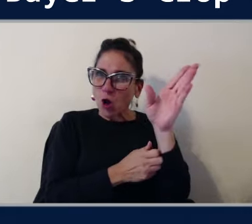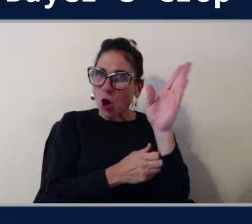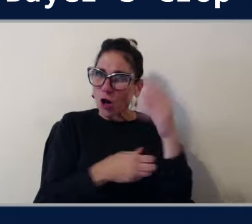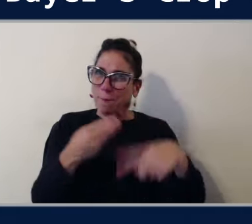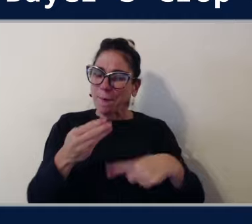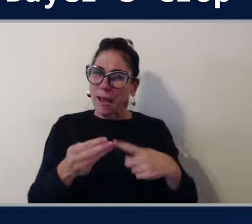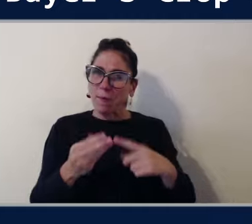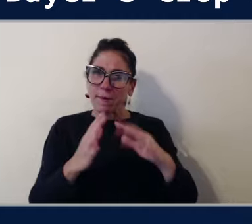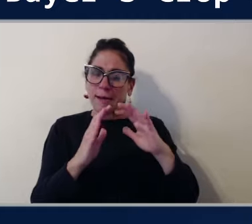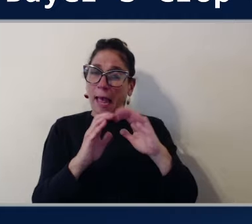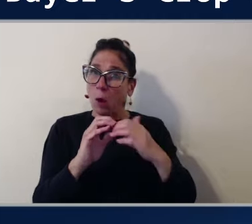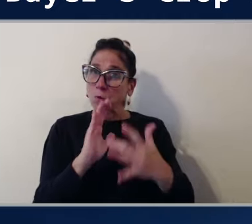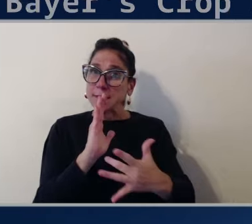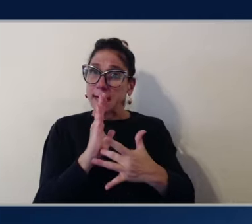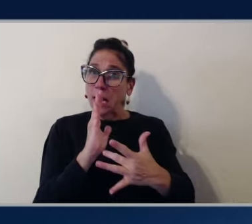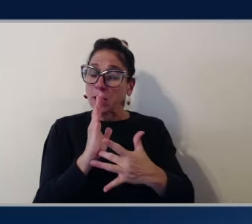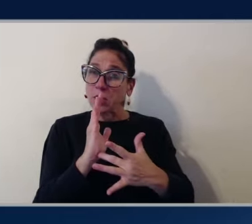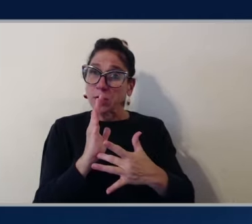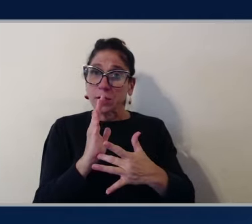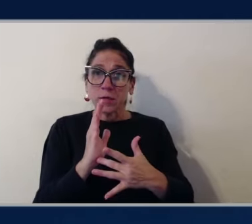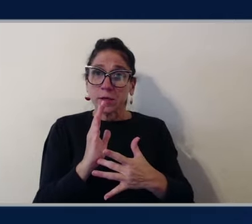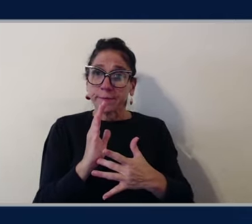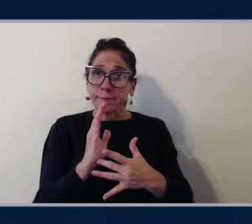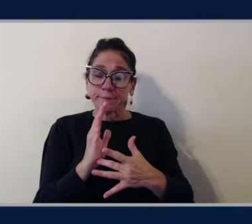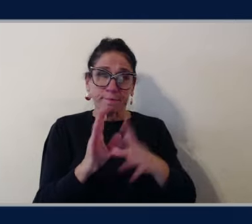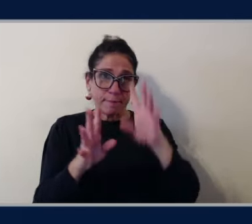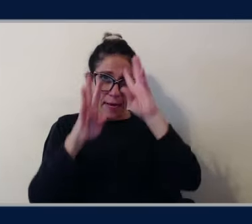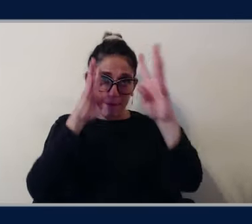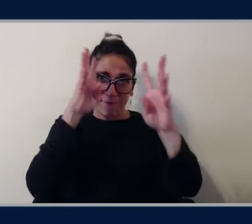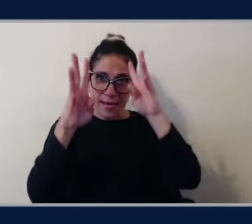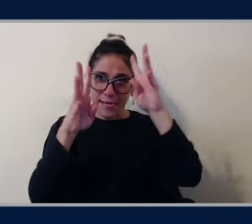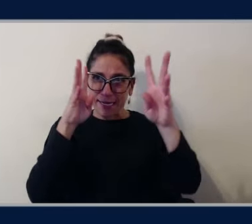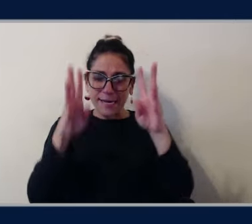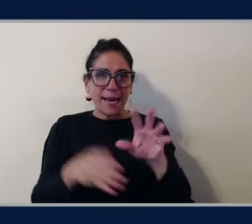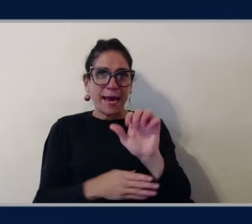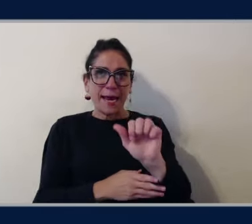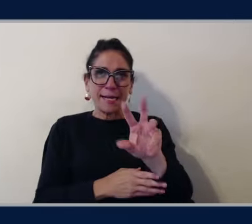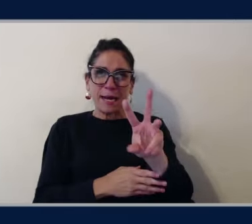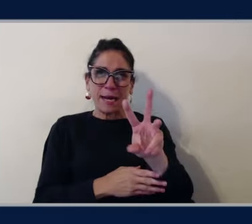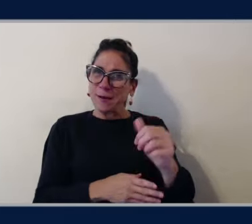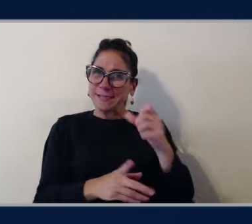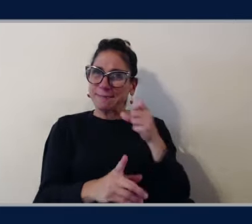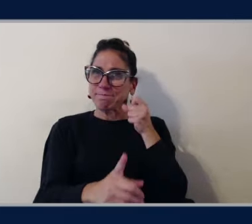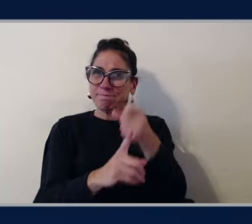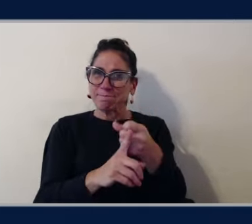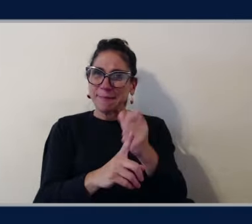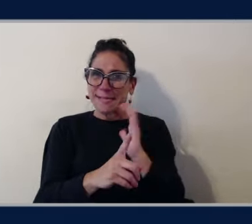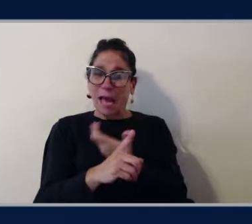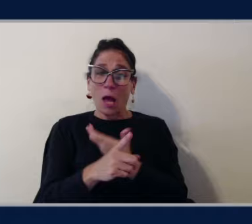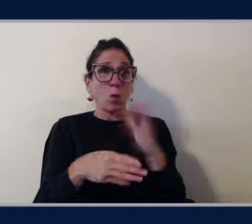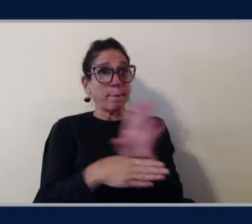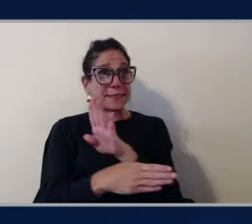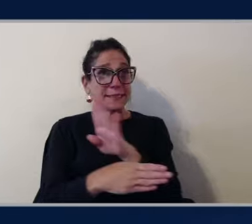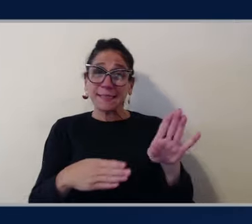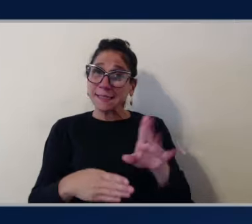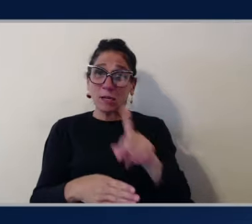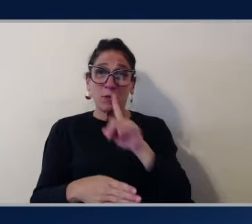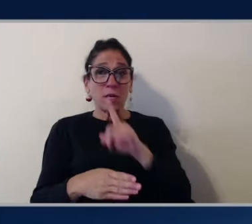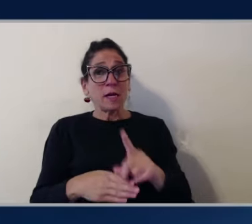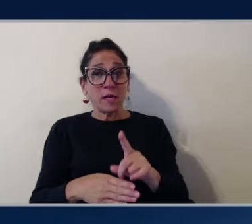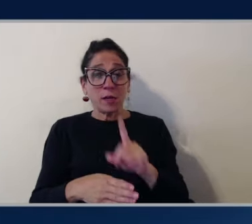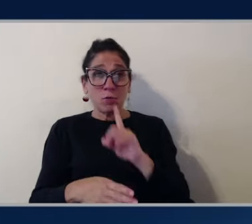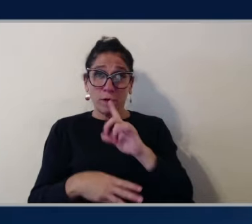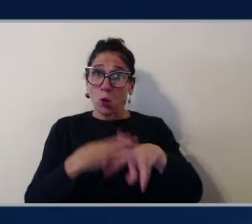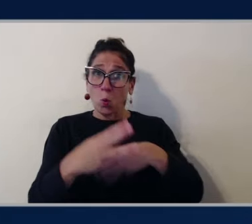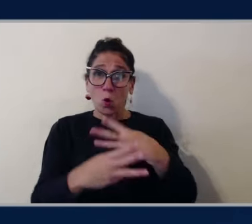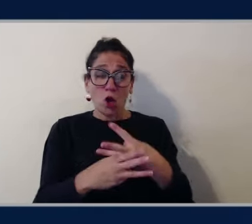the technologies that are being invented and created at AWS are having an impact on our business, and really what the real world